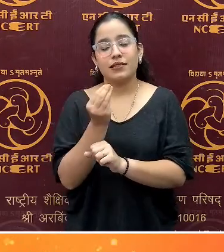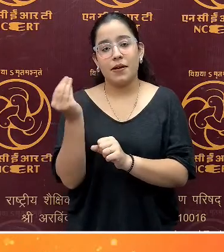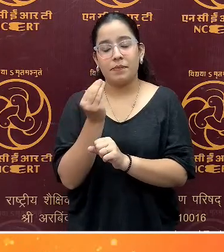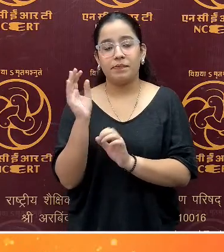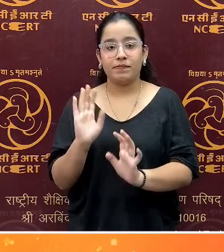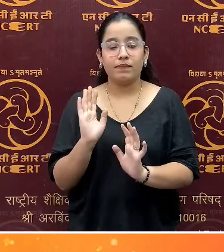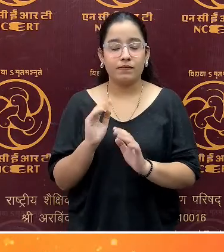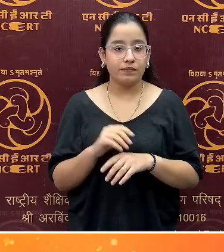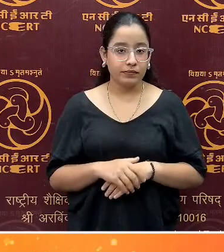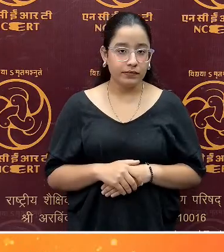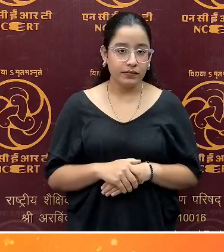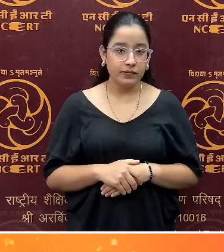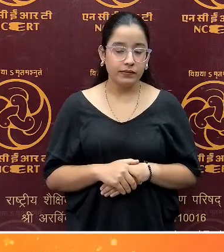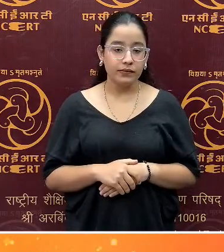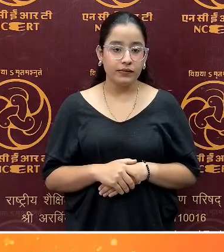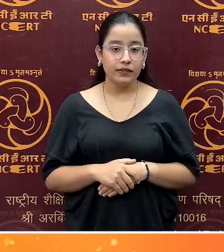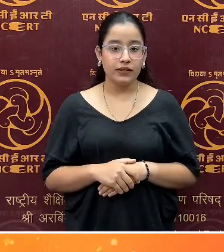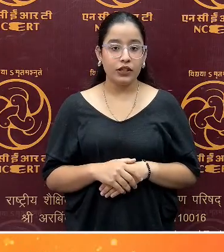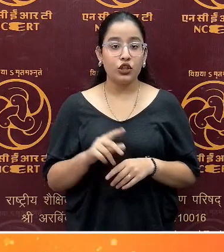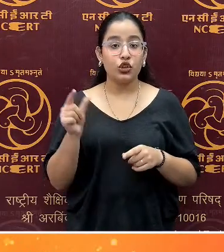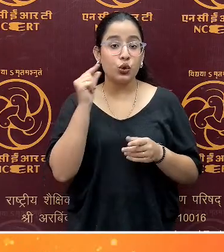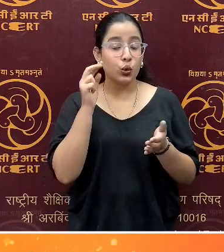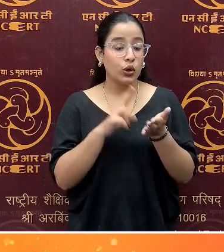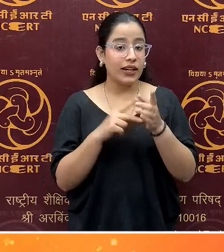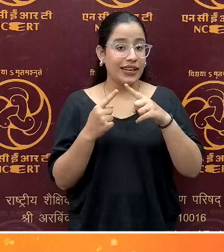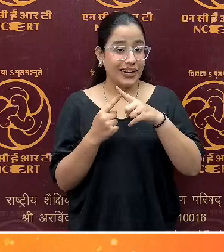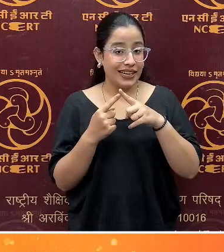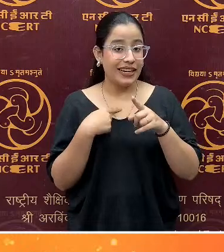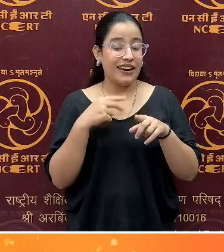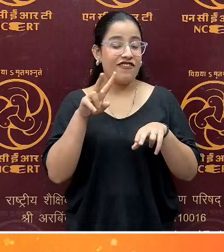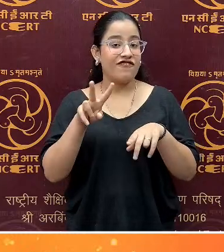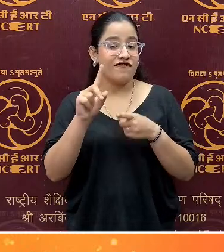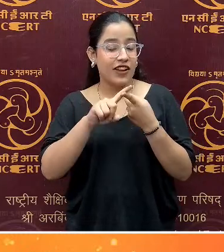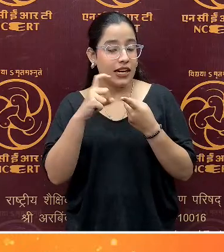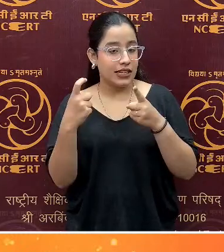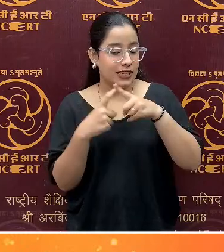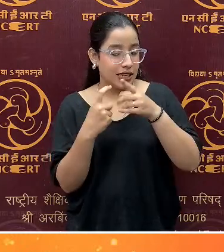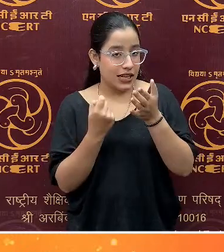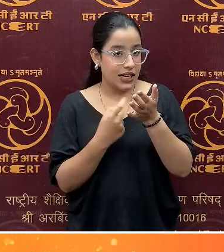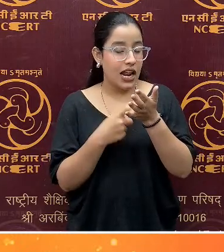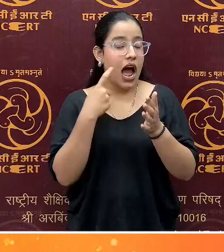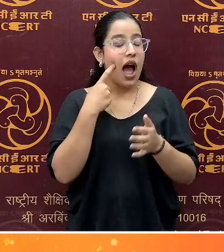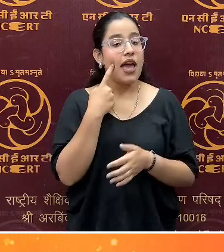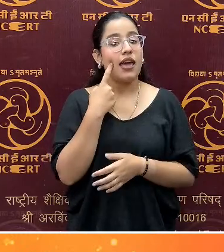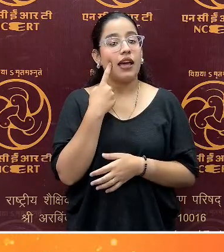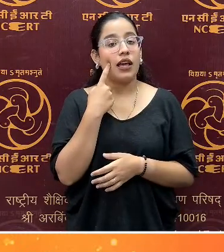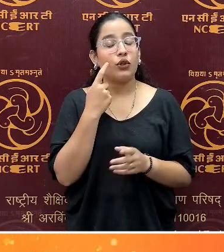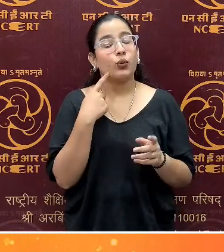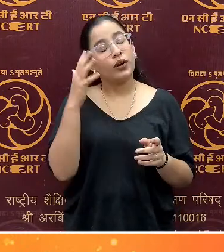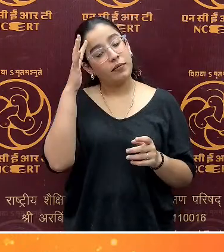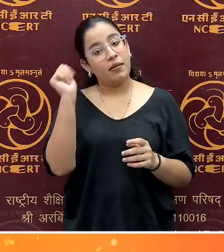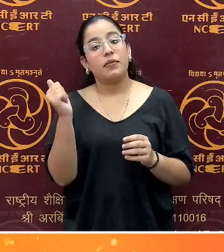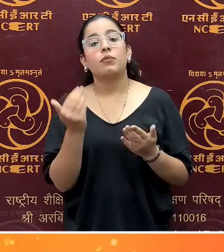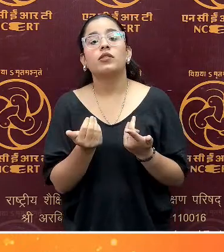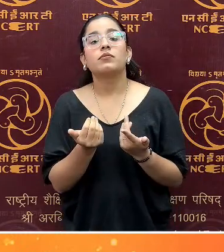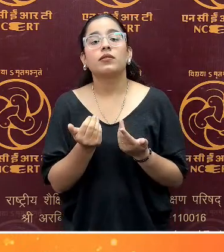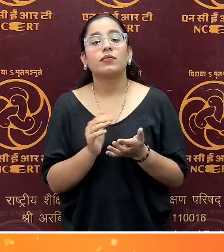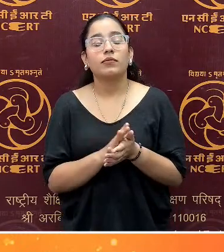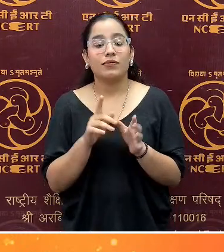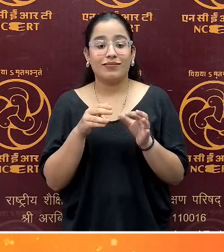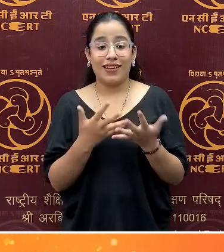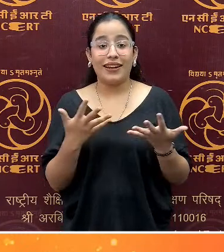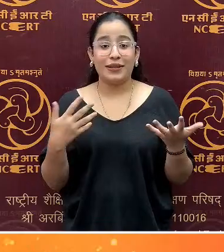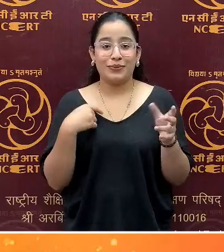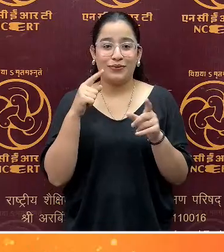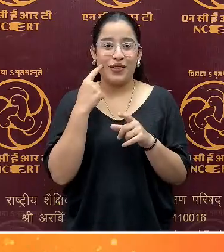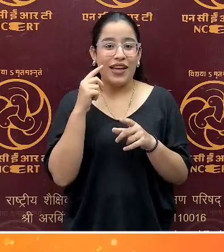I. Keep saying unit vector I, unit vector j, unit vector k. That way you remind yourself that they are vector quantities and